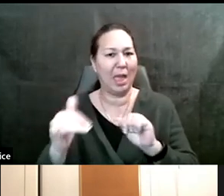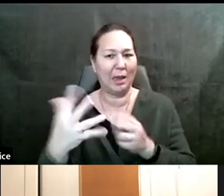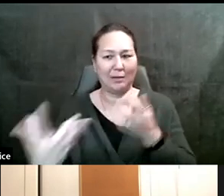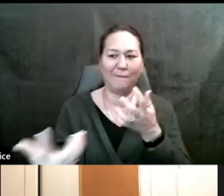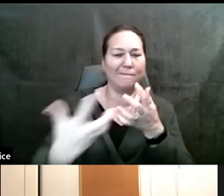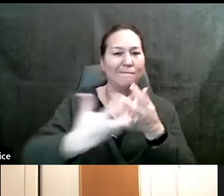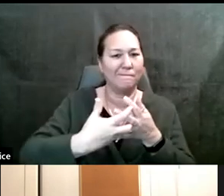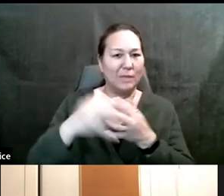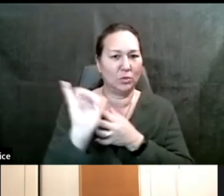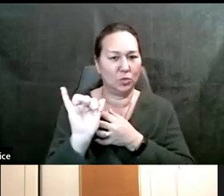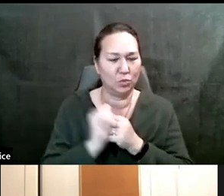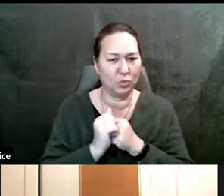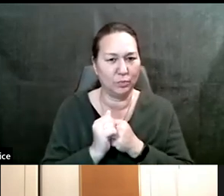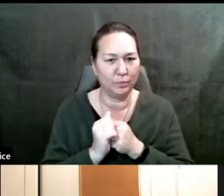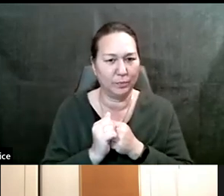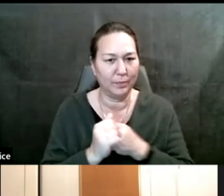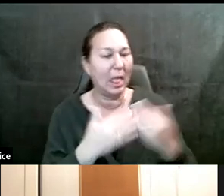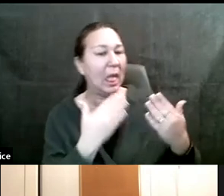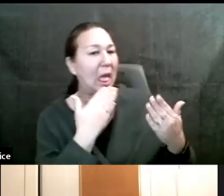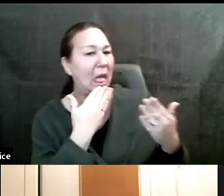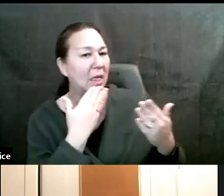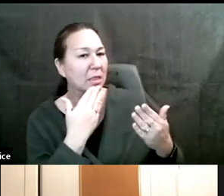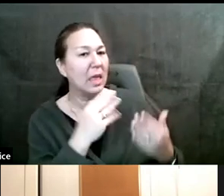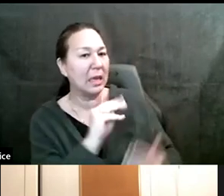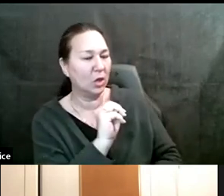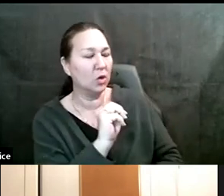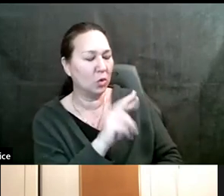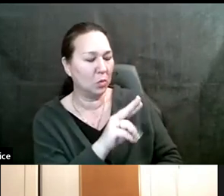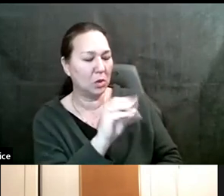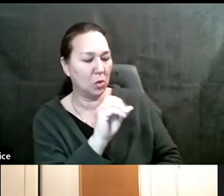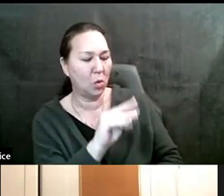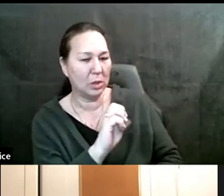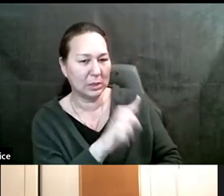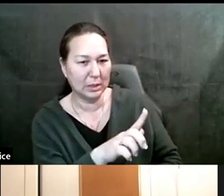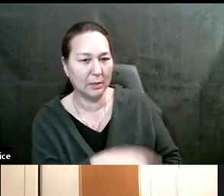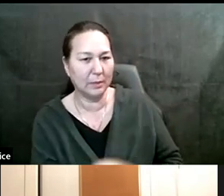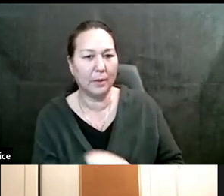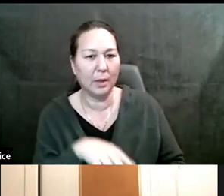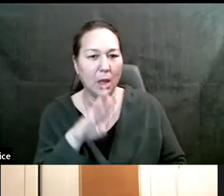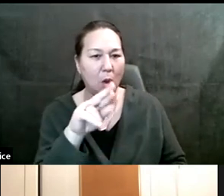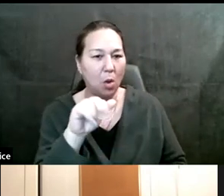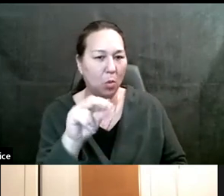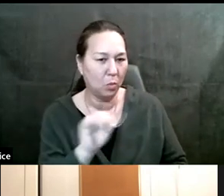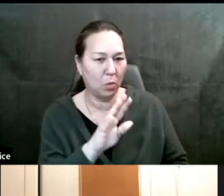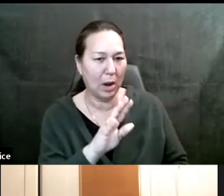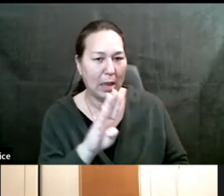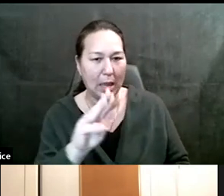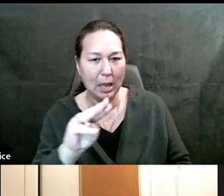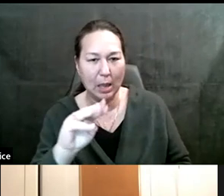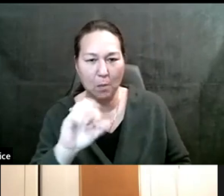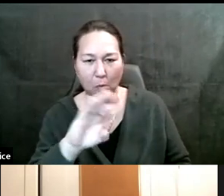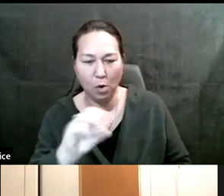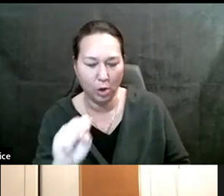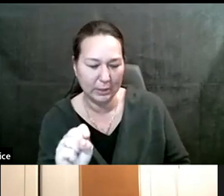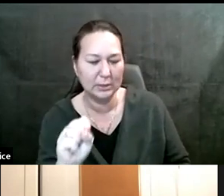yeah uh thank you uh Mr O'Neill that's that's an excellent question so um it it actually is